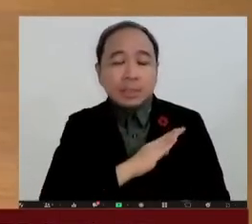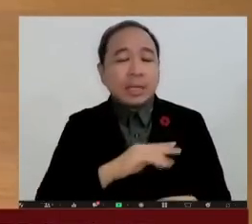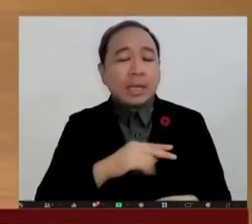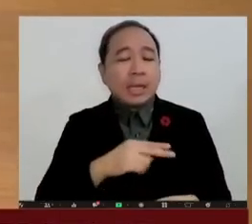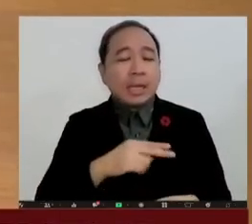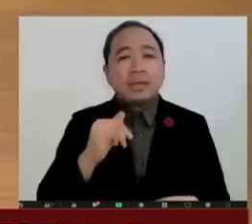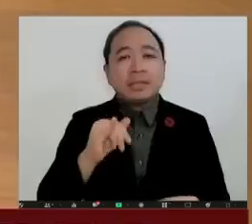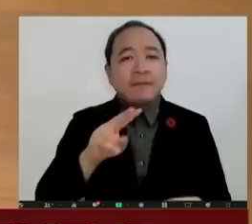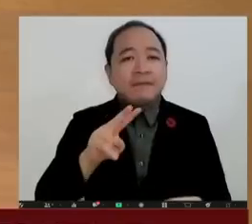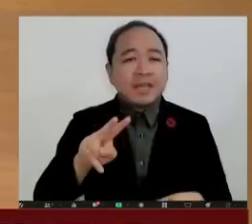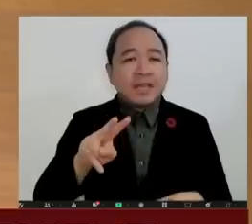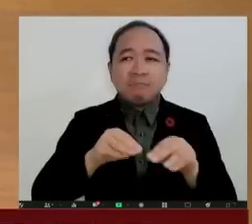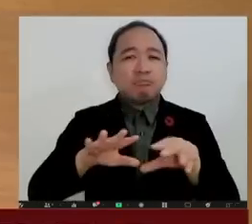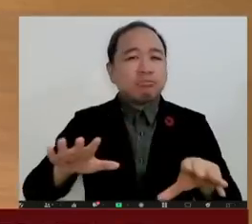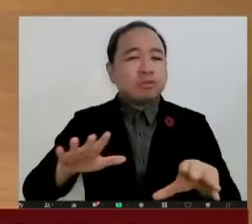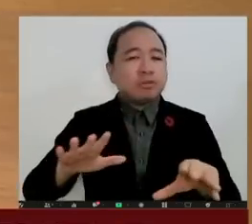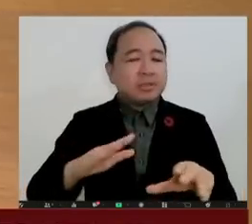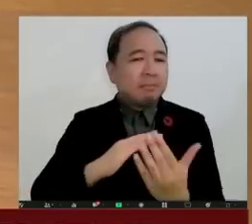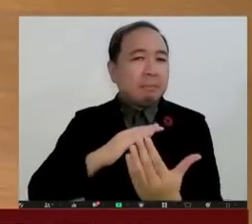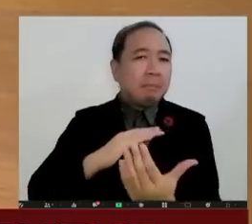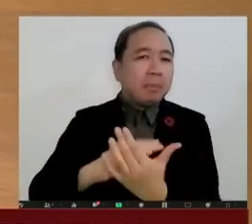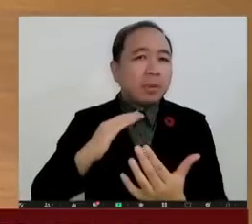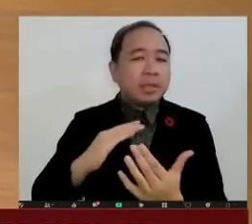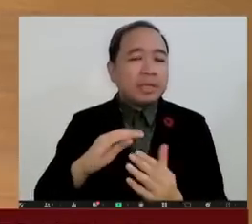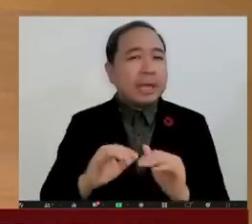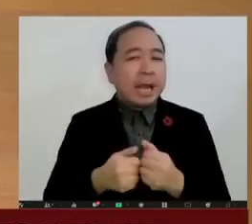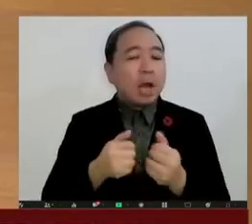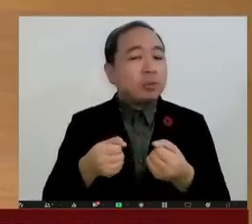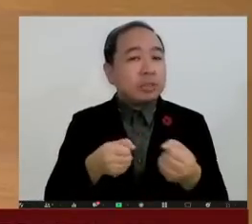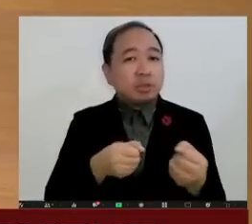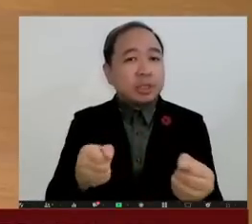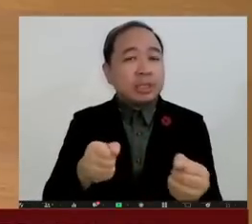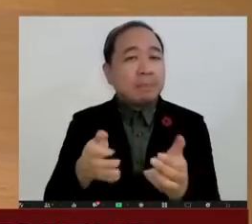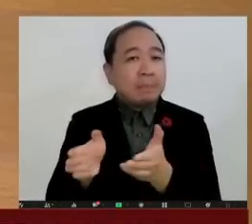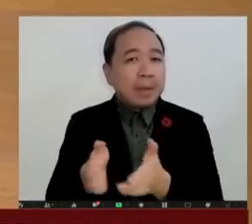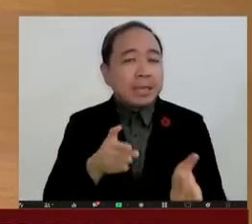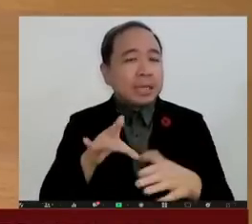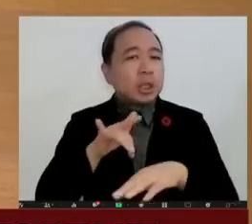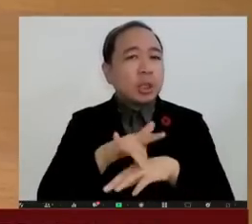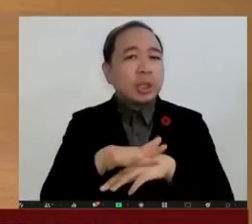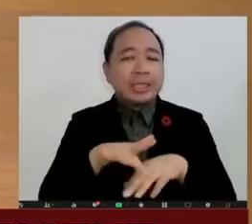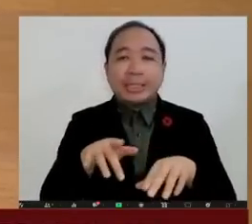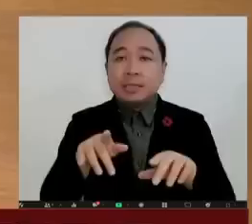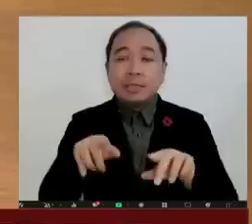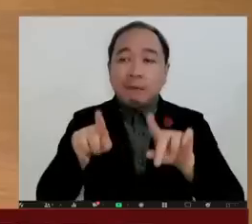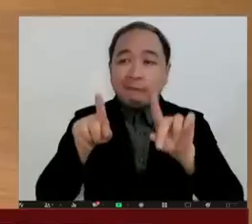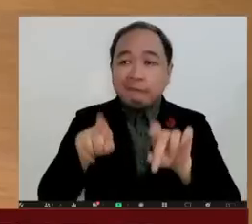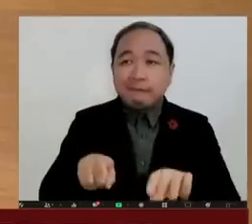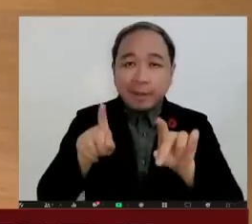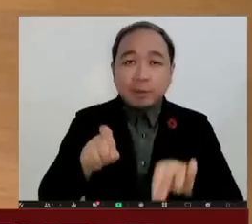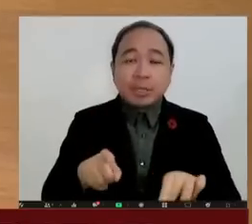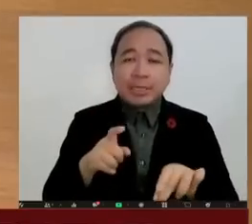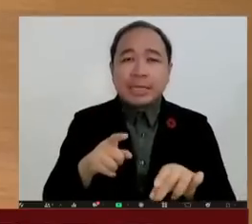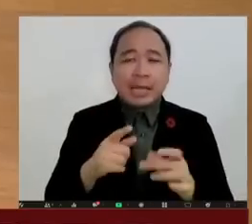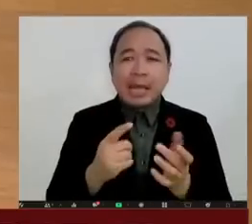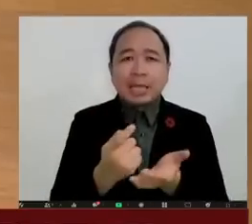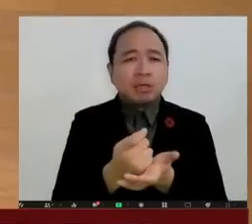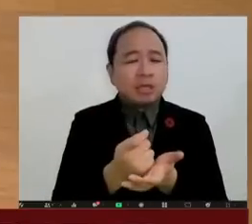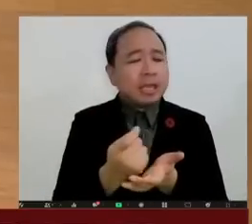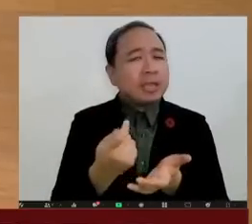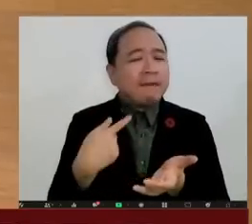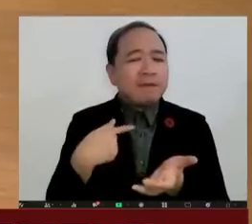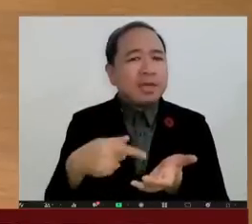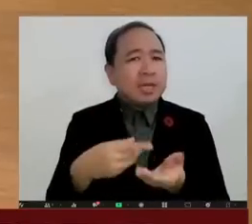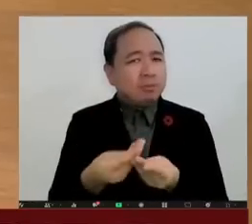To stem the tide, the strategic plan is to ensure early diagnosis and treatment and ample testing sites and